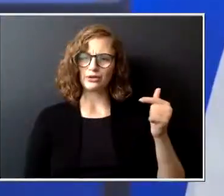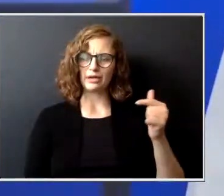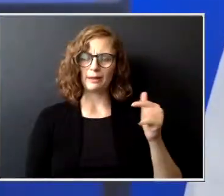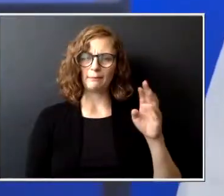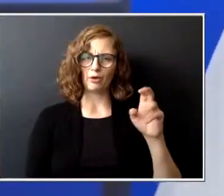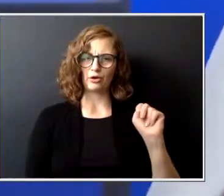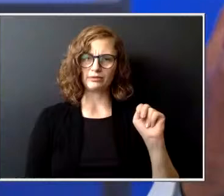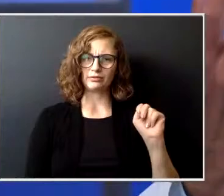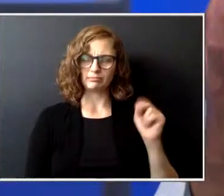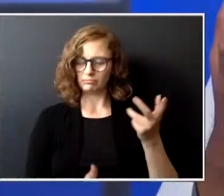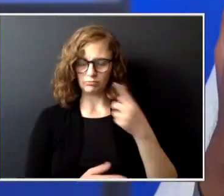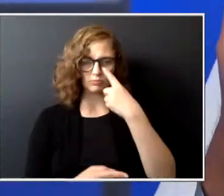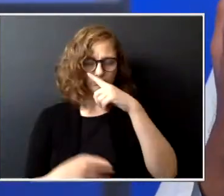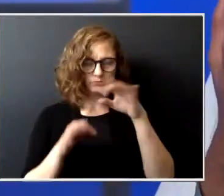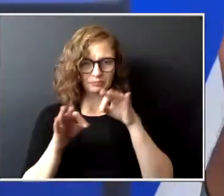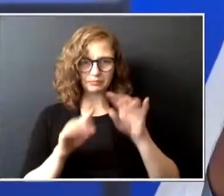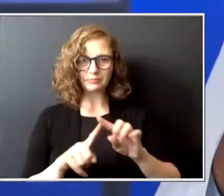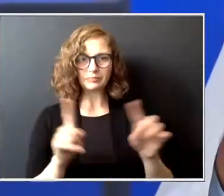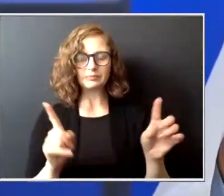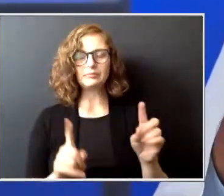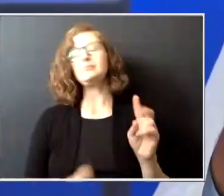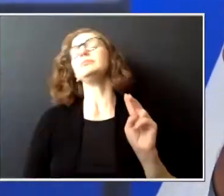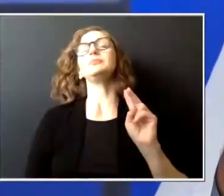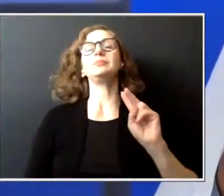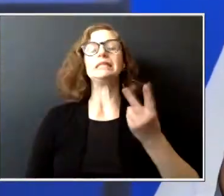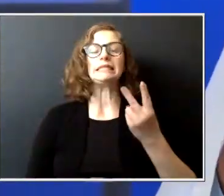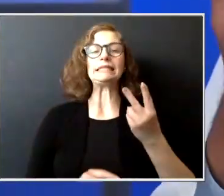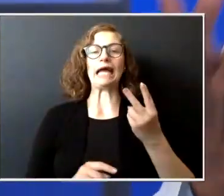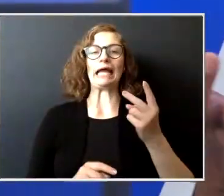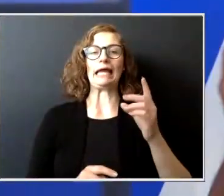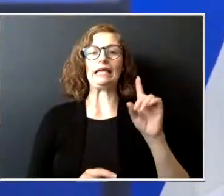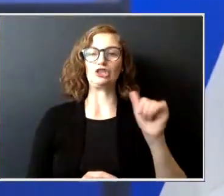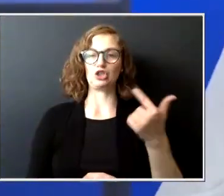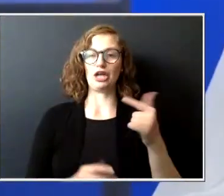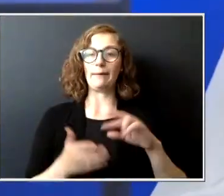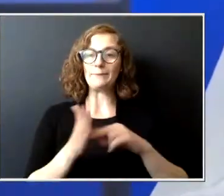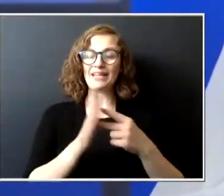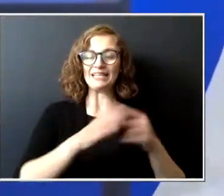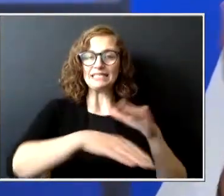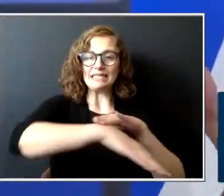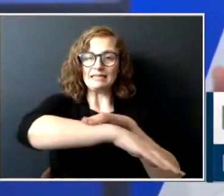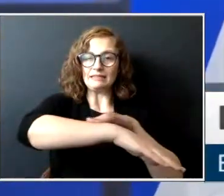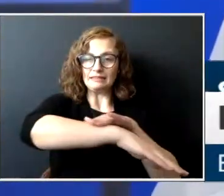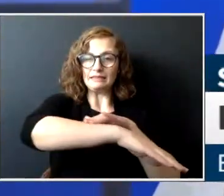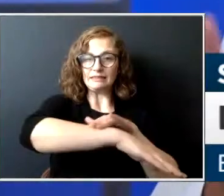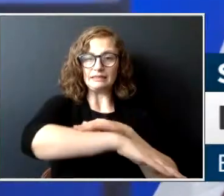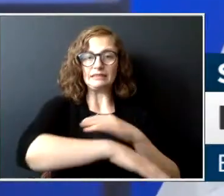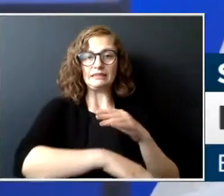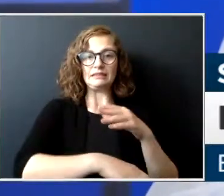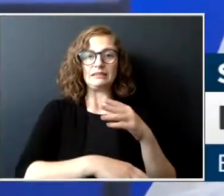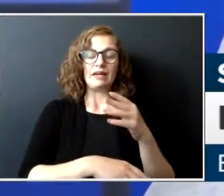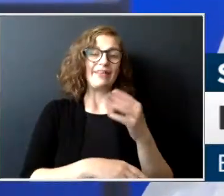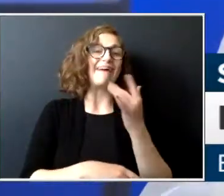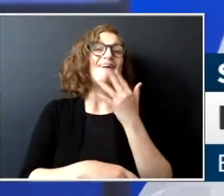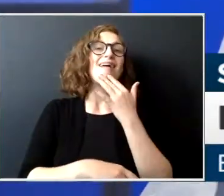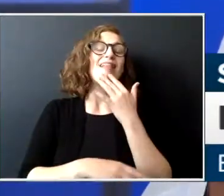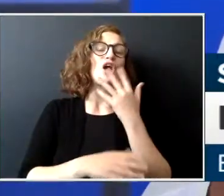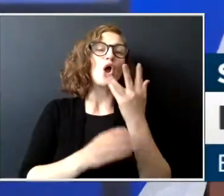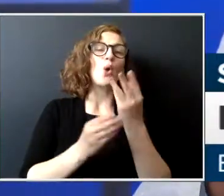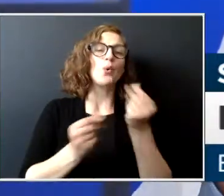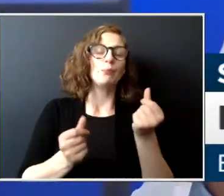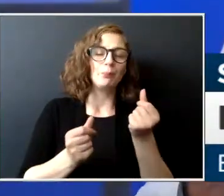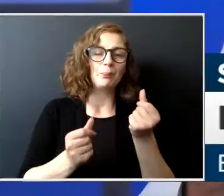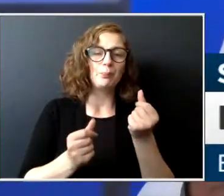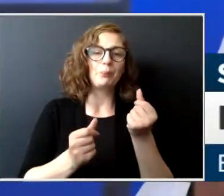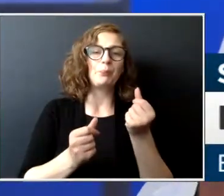is where the outer layer of the skin that gives a little bit of color or epidermis is lost. It's burned. Also,